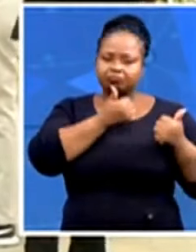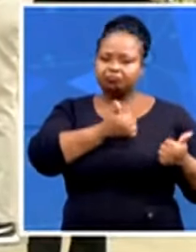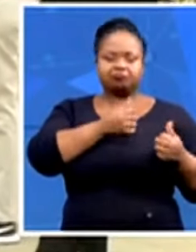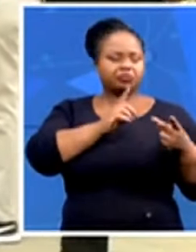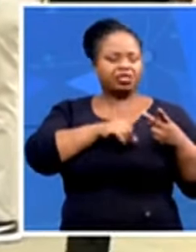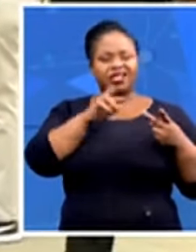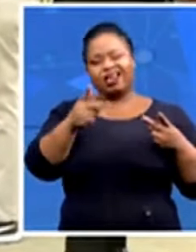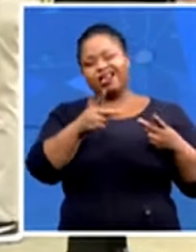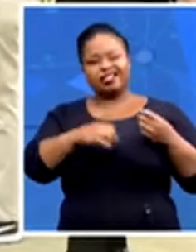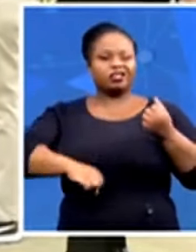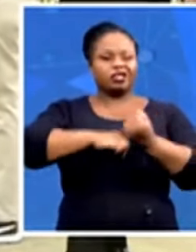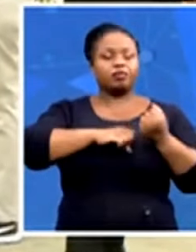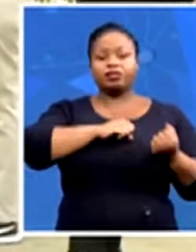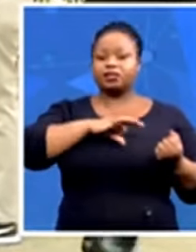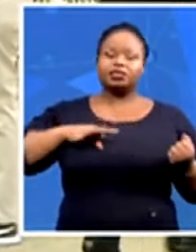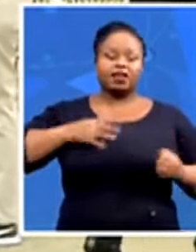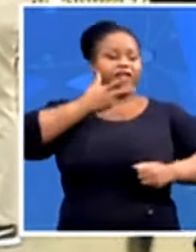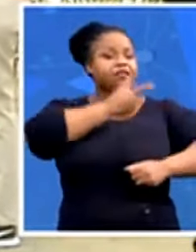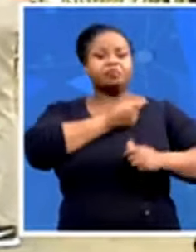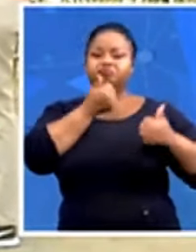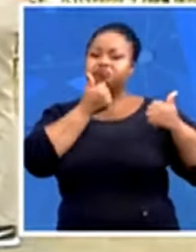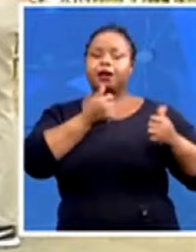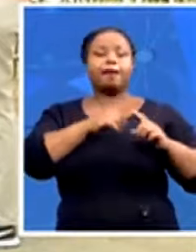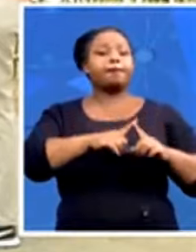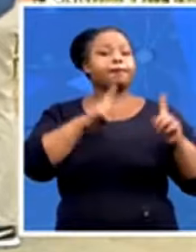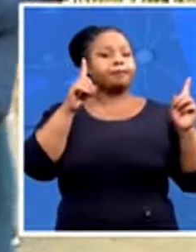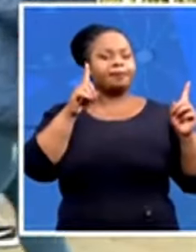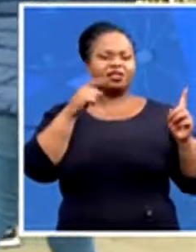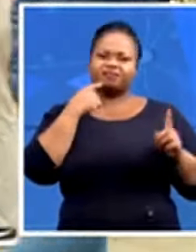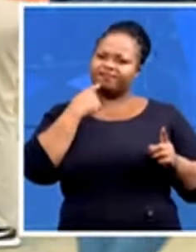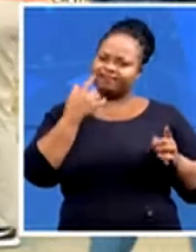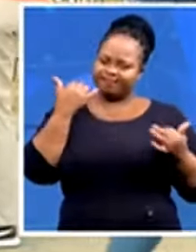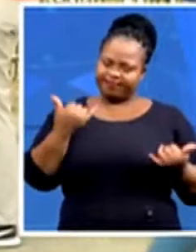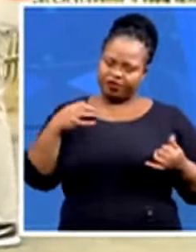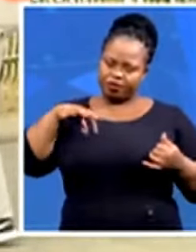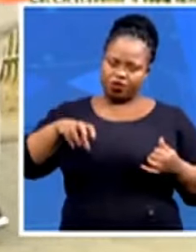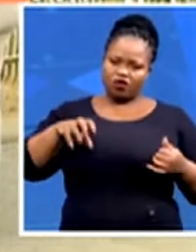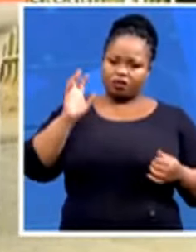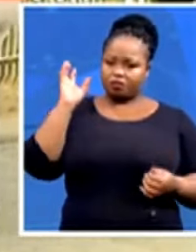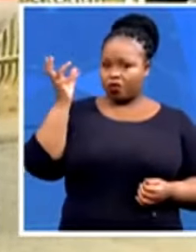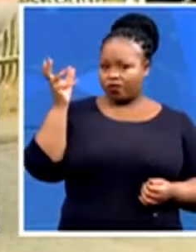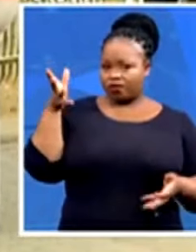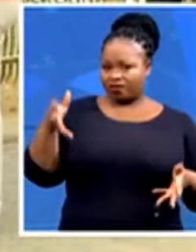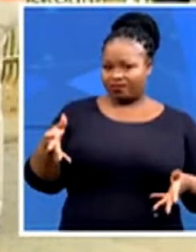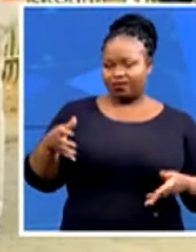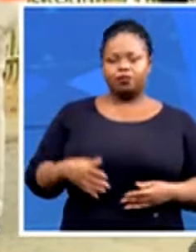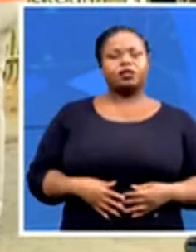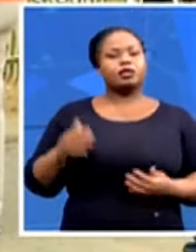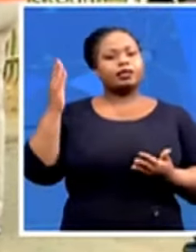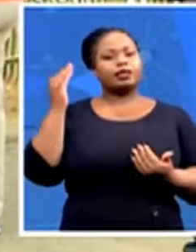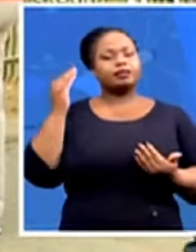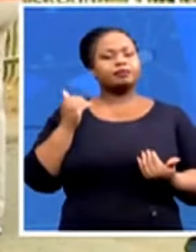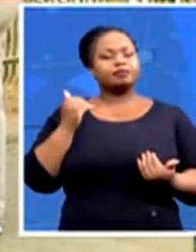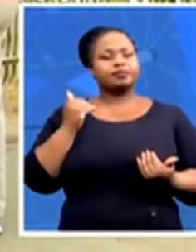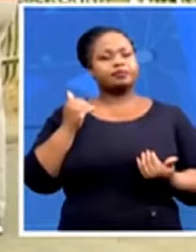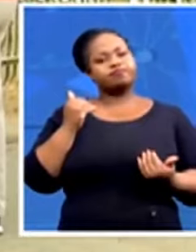but I understand that here in the province they are expecting to have full